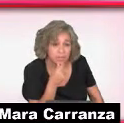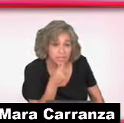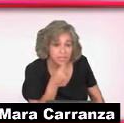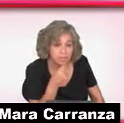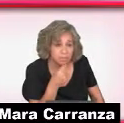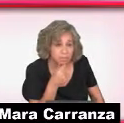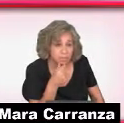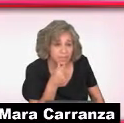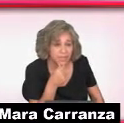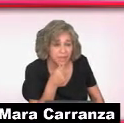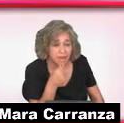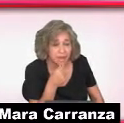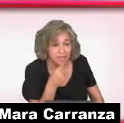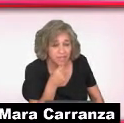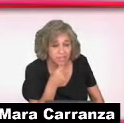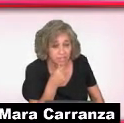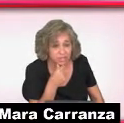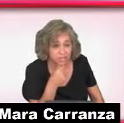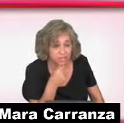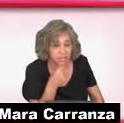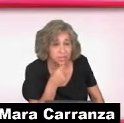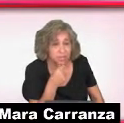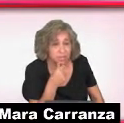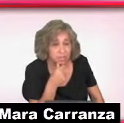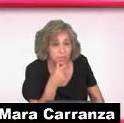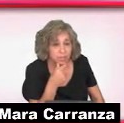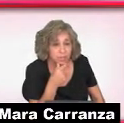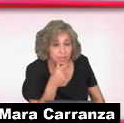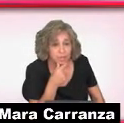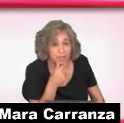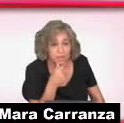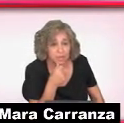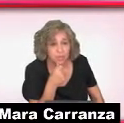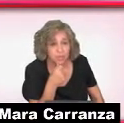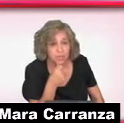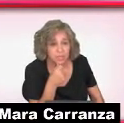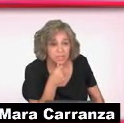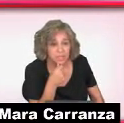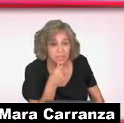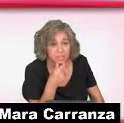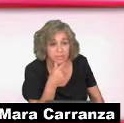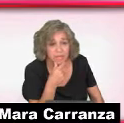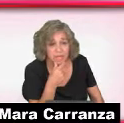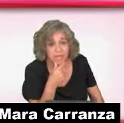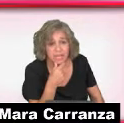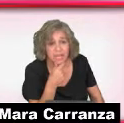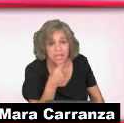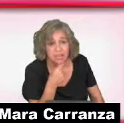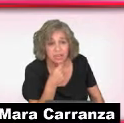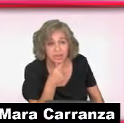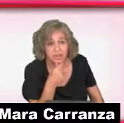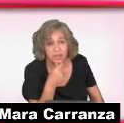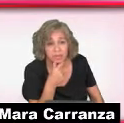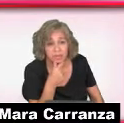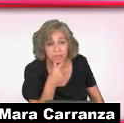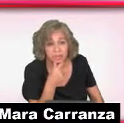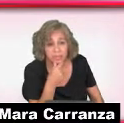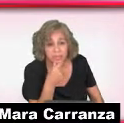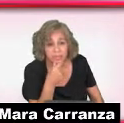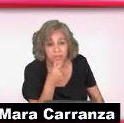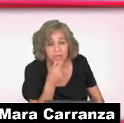not all police, but the high officials. They would do quotas, and let's see how you do